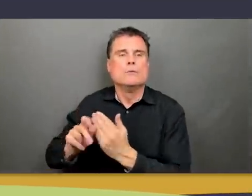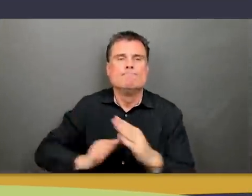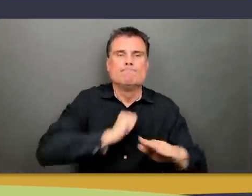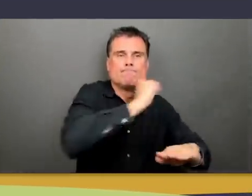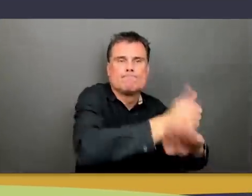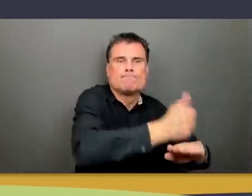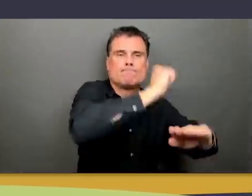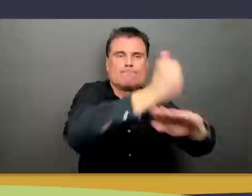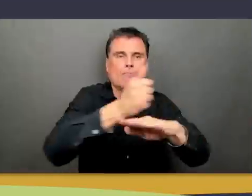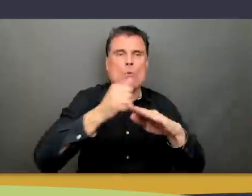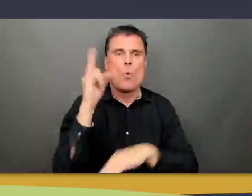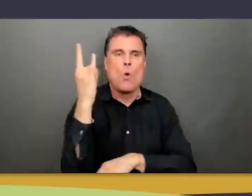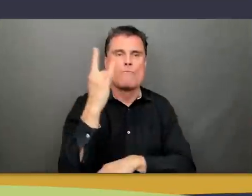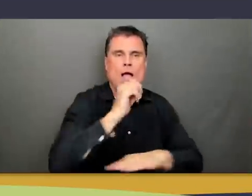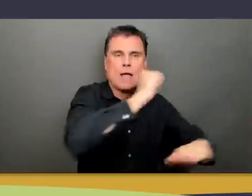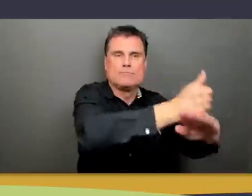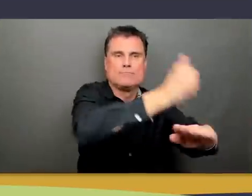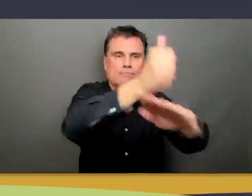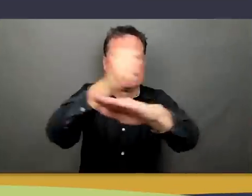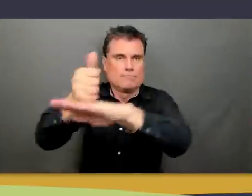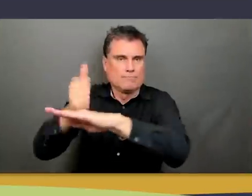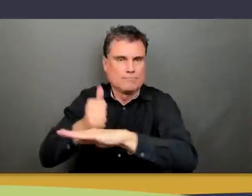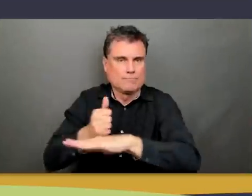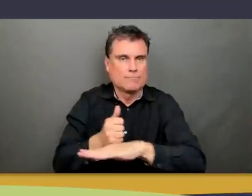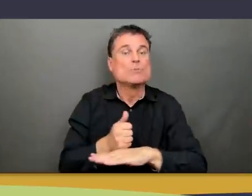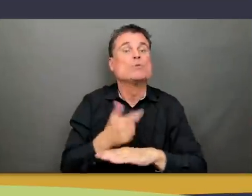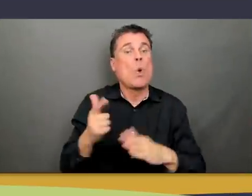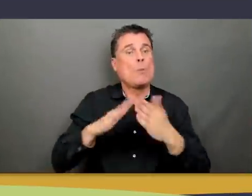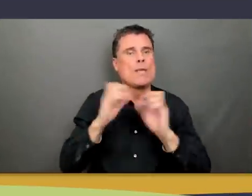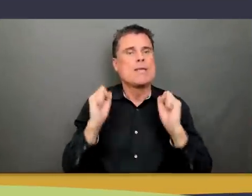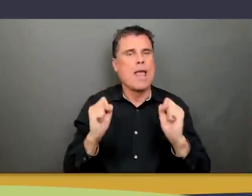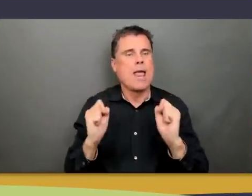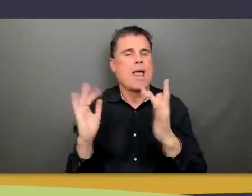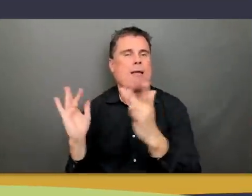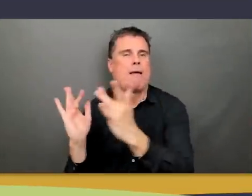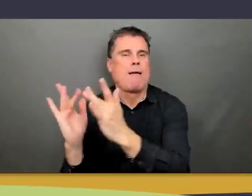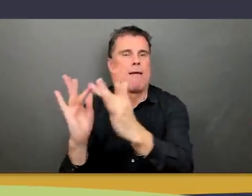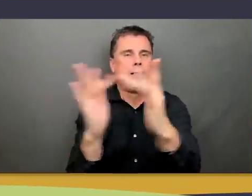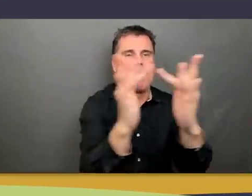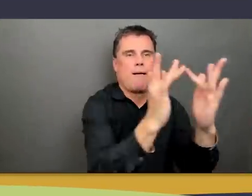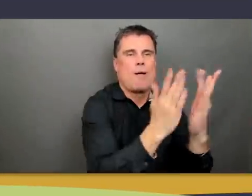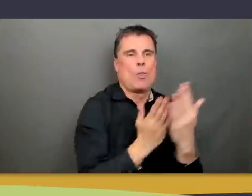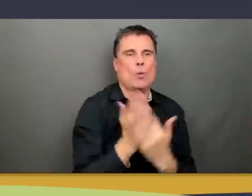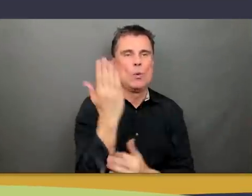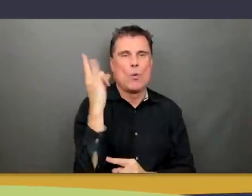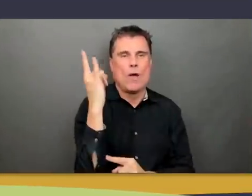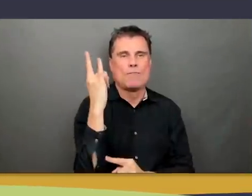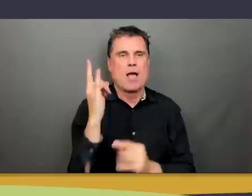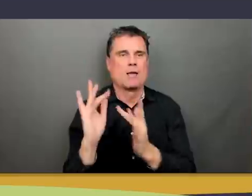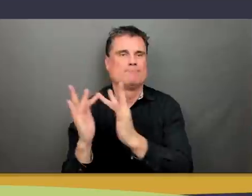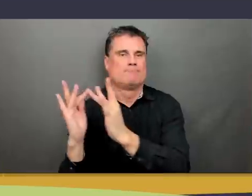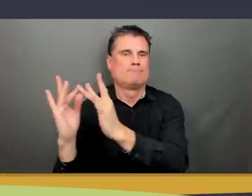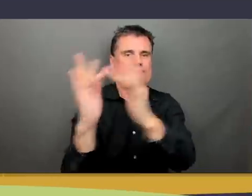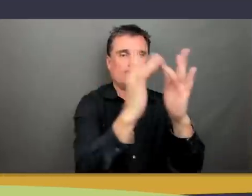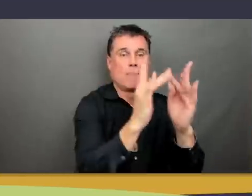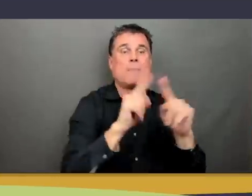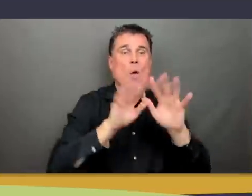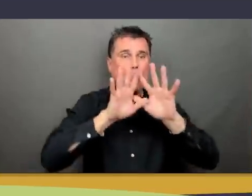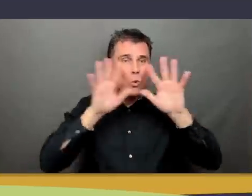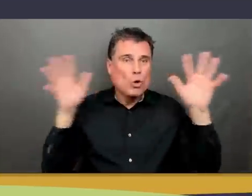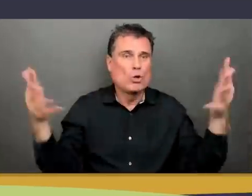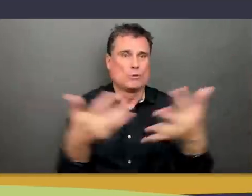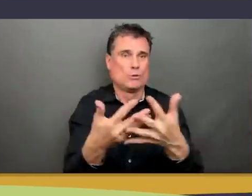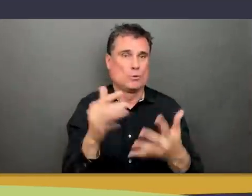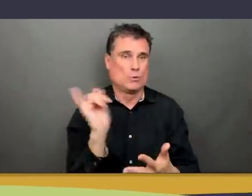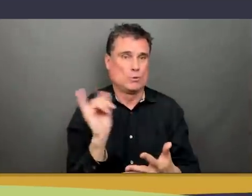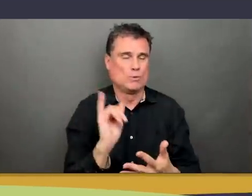at a chance, they had a chance of four representatives to come down, and they went into our sacred place, our longhouse.